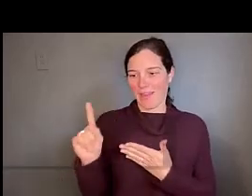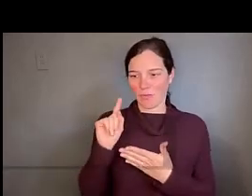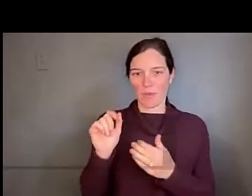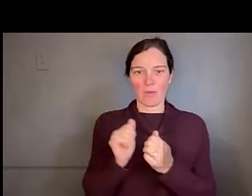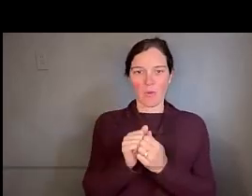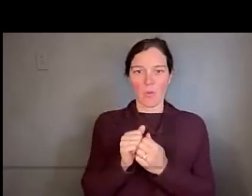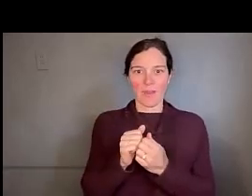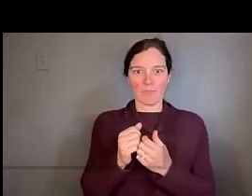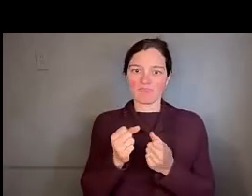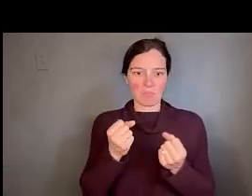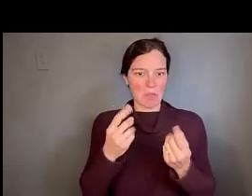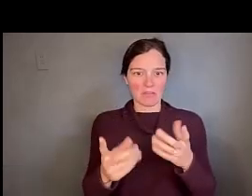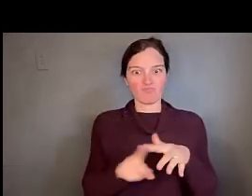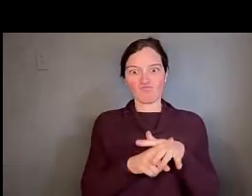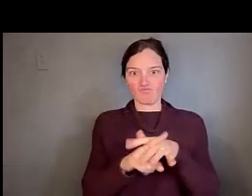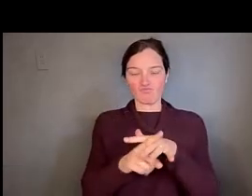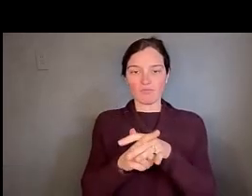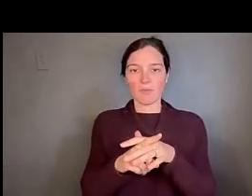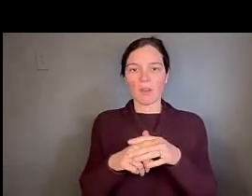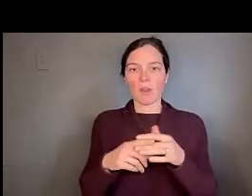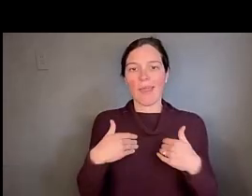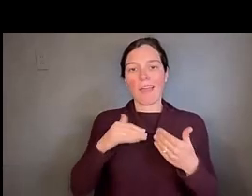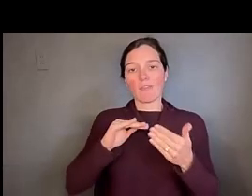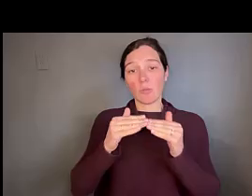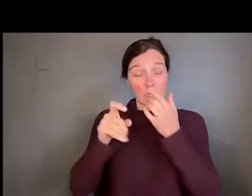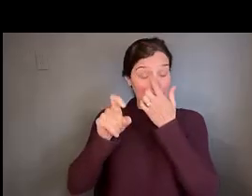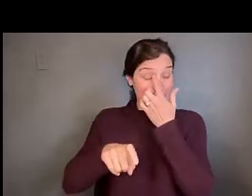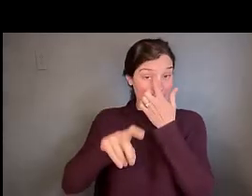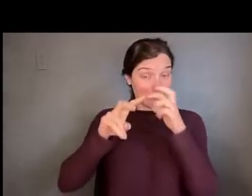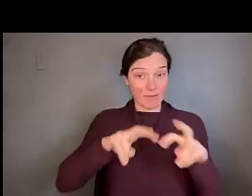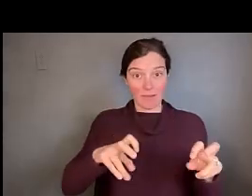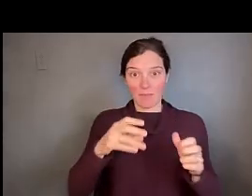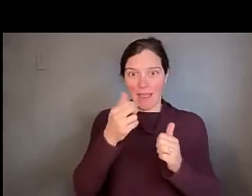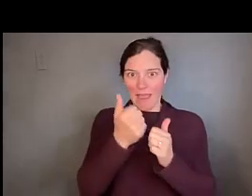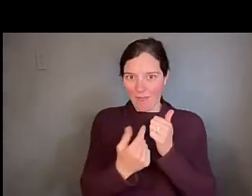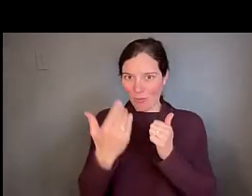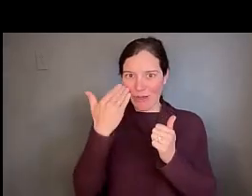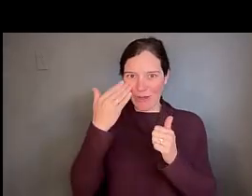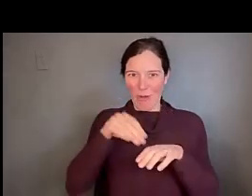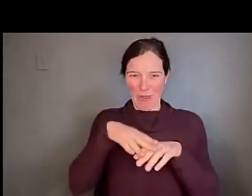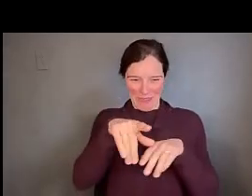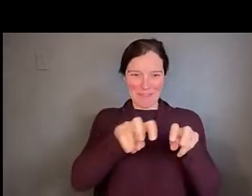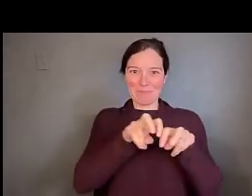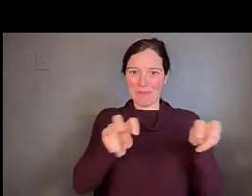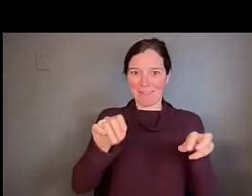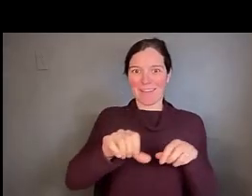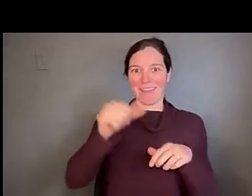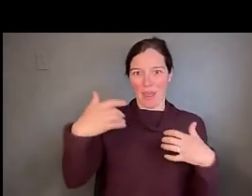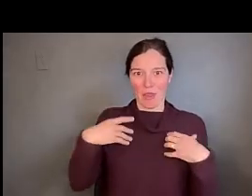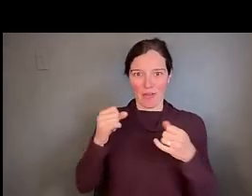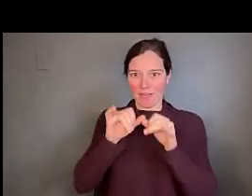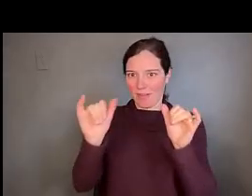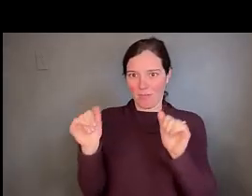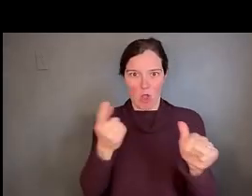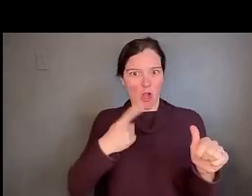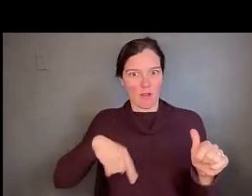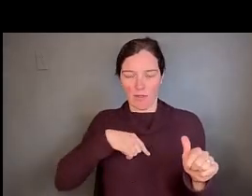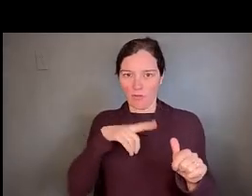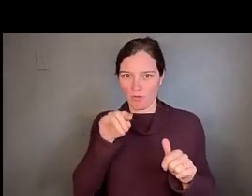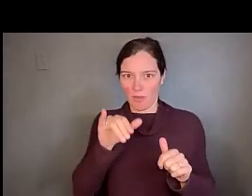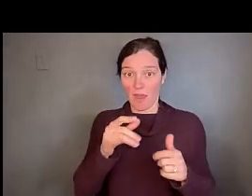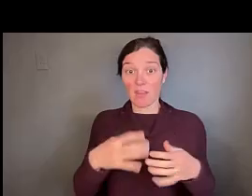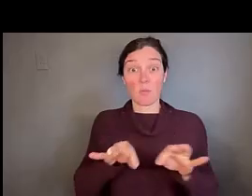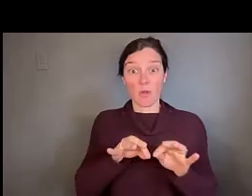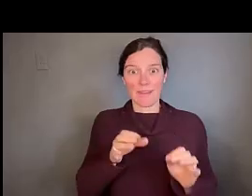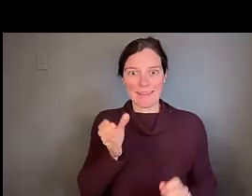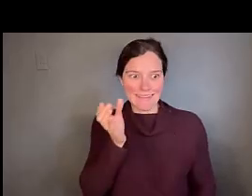a high engagement. We do our community needs assessment, and everyone I know on this panel and all the other health systems do that. I think the important thing is